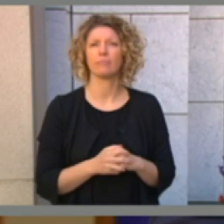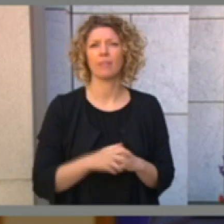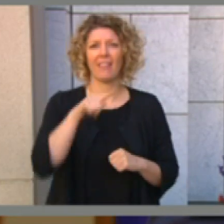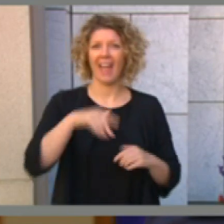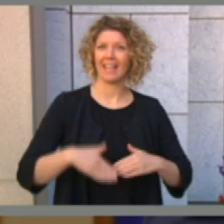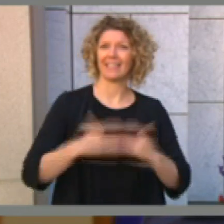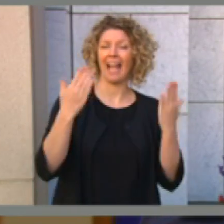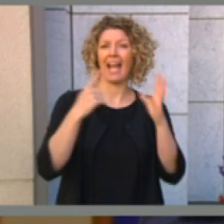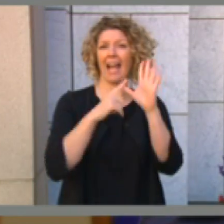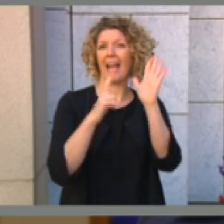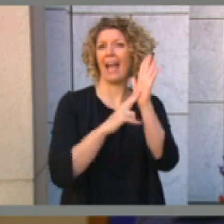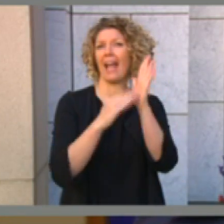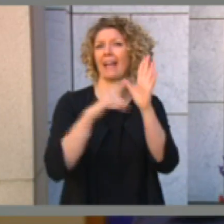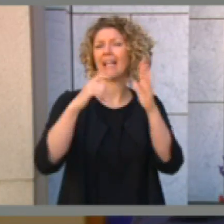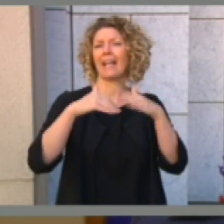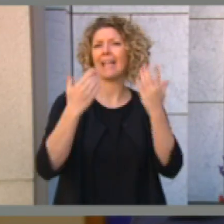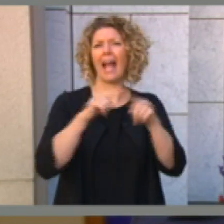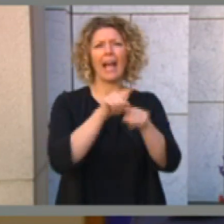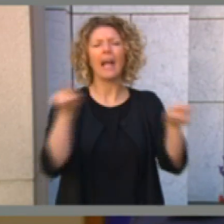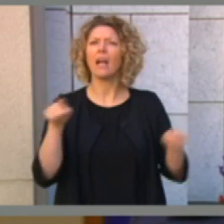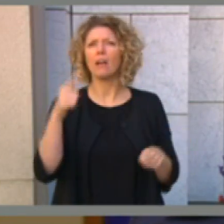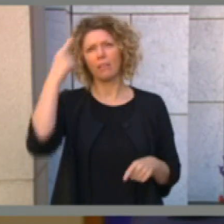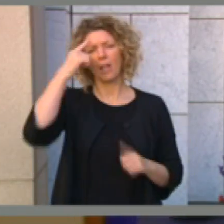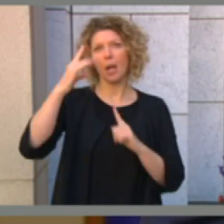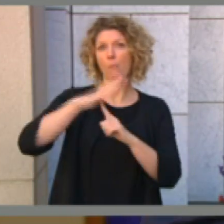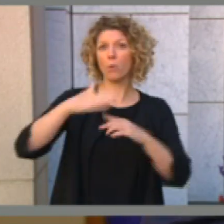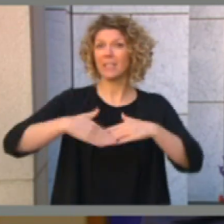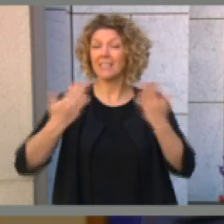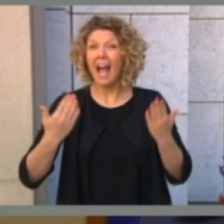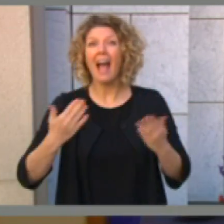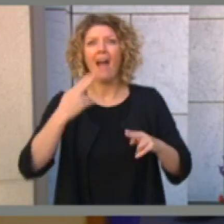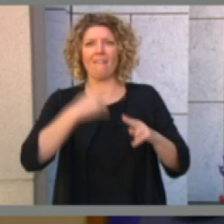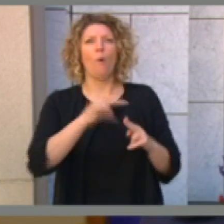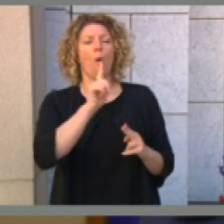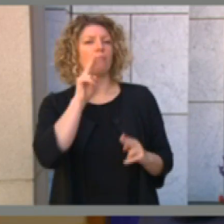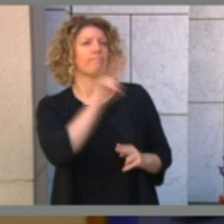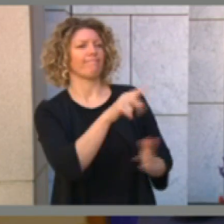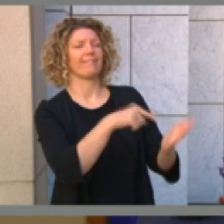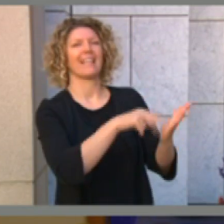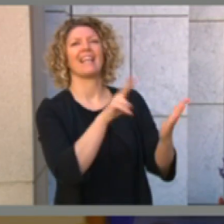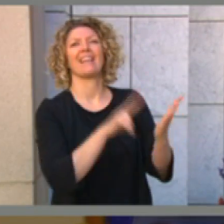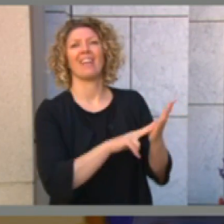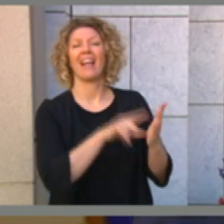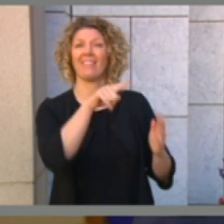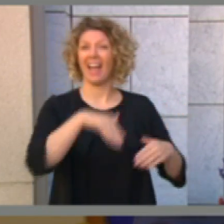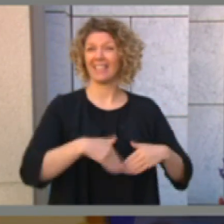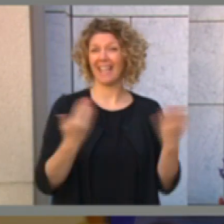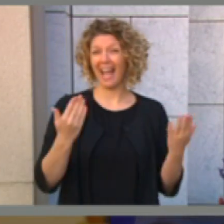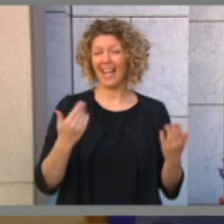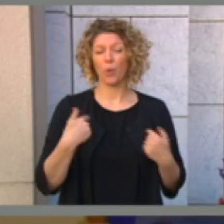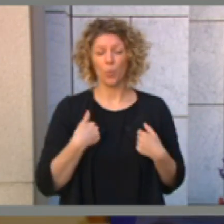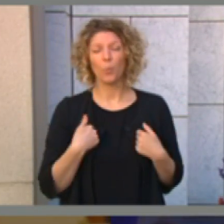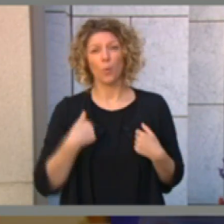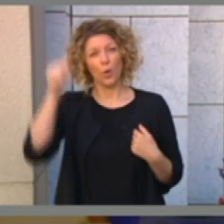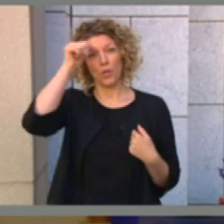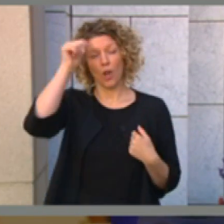year for Australians, as we honour those. And it will be quite a solemn day, because the last time, as I said, we were in a situation like this,